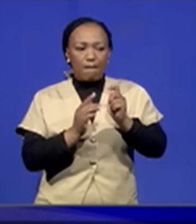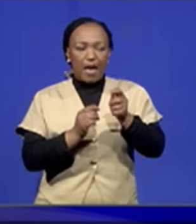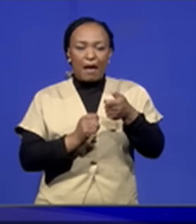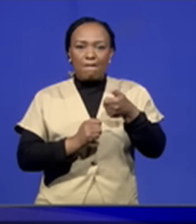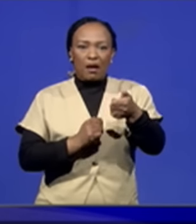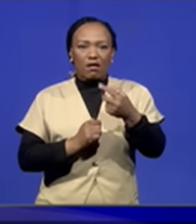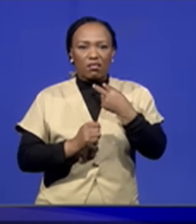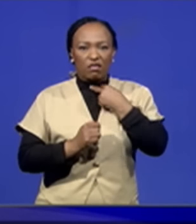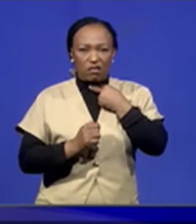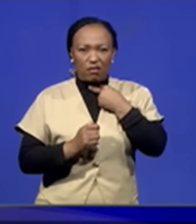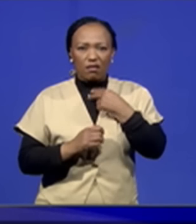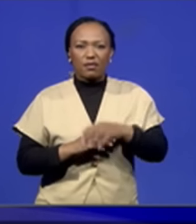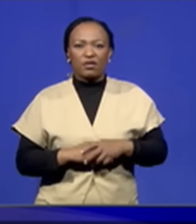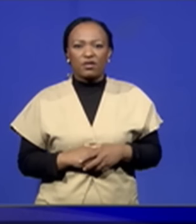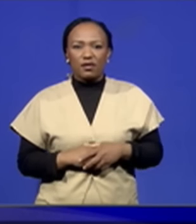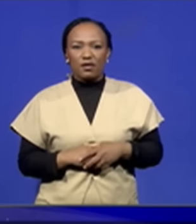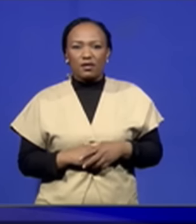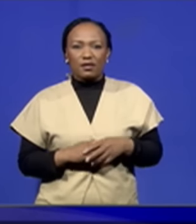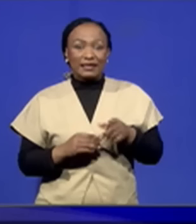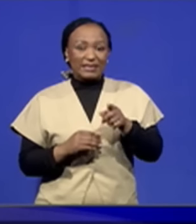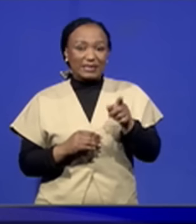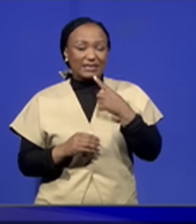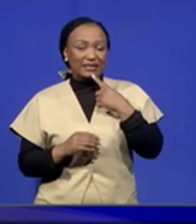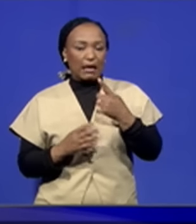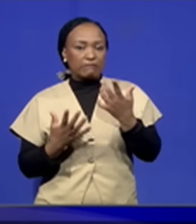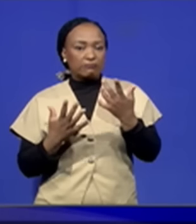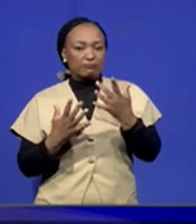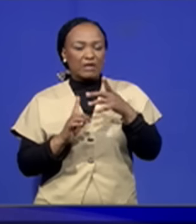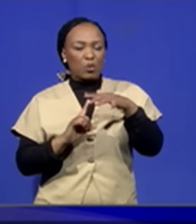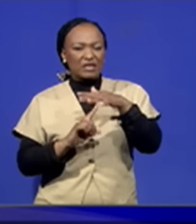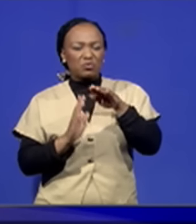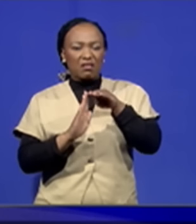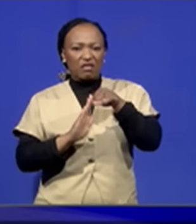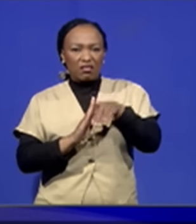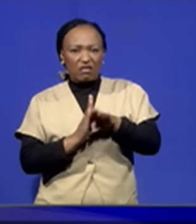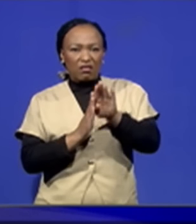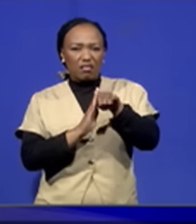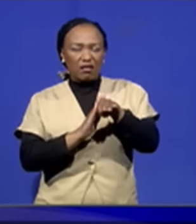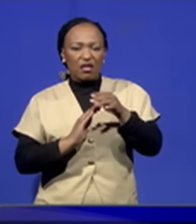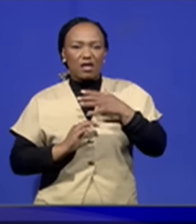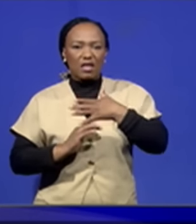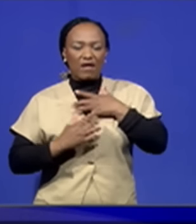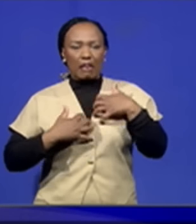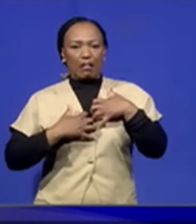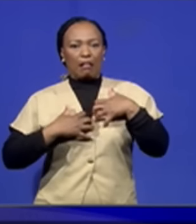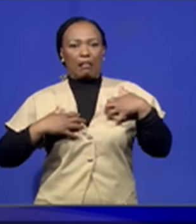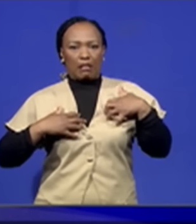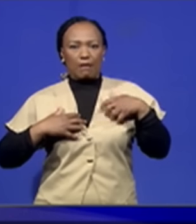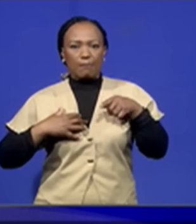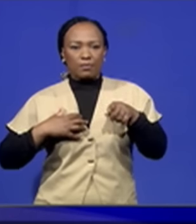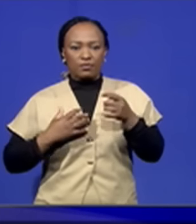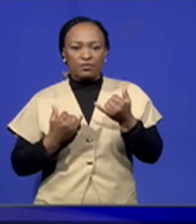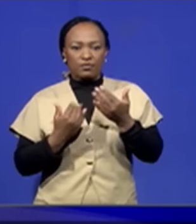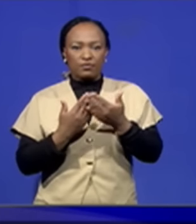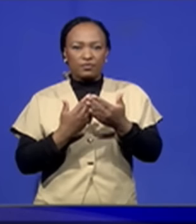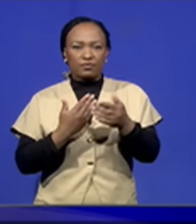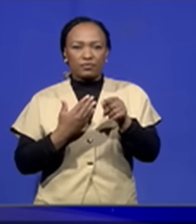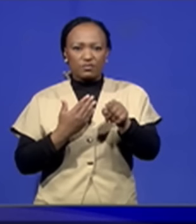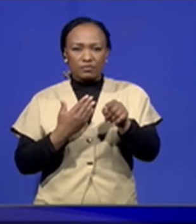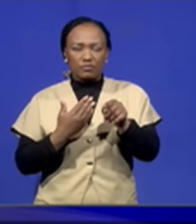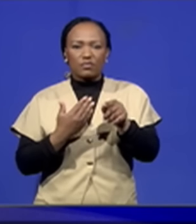go tlhoka tsepamo gono go ba bakela kgatelelo ya maikutlo le go